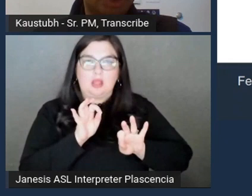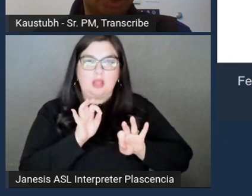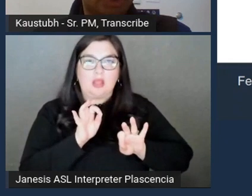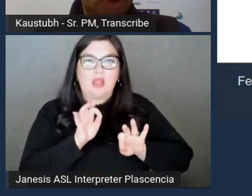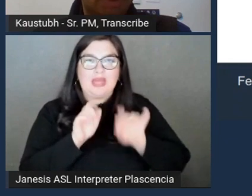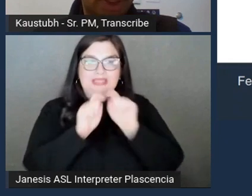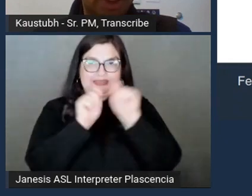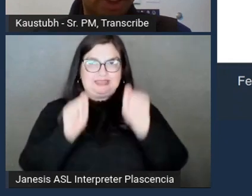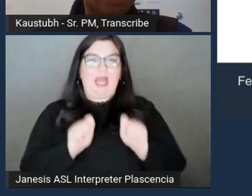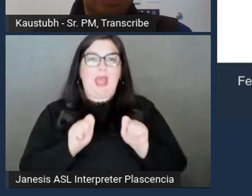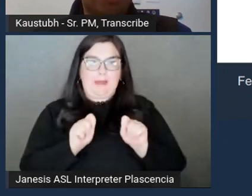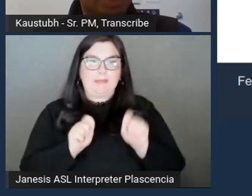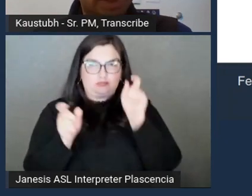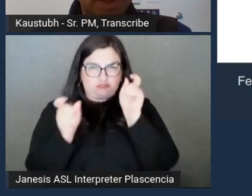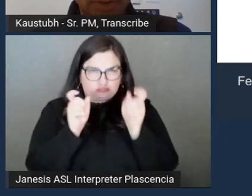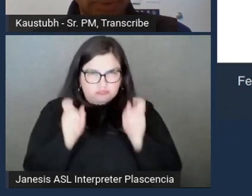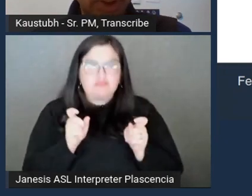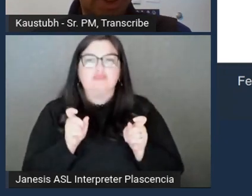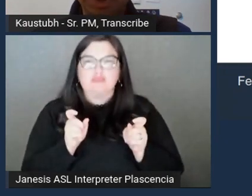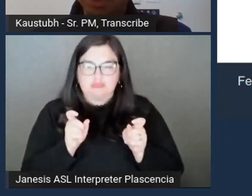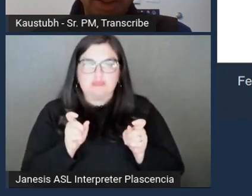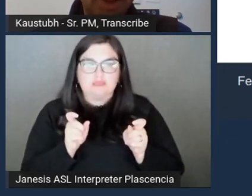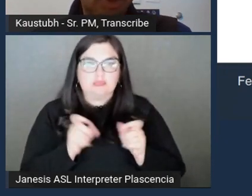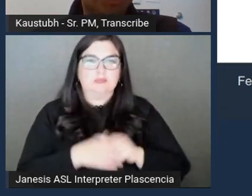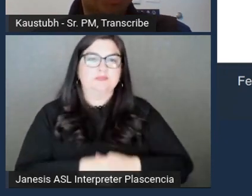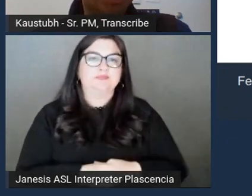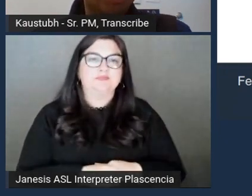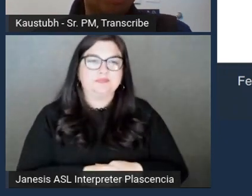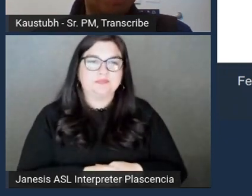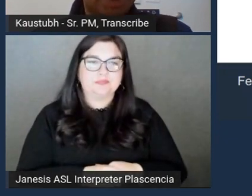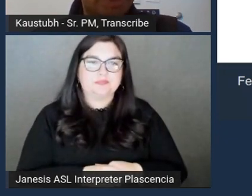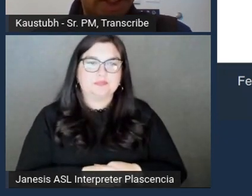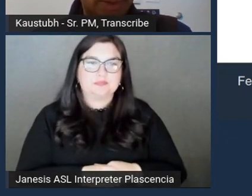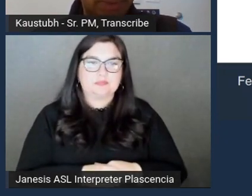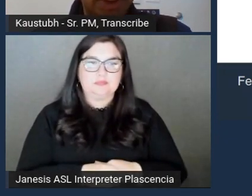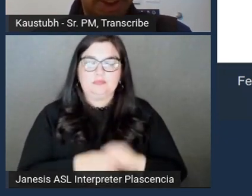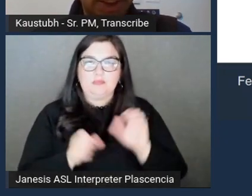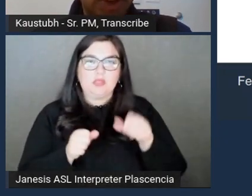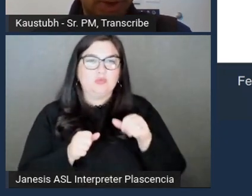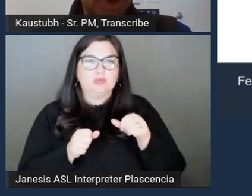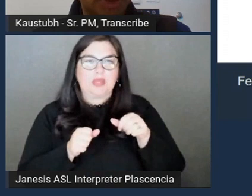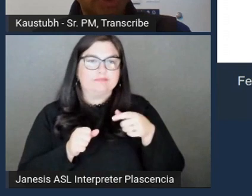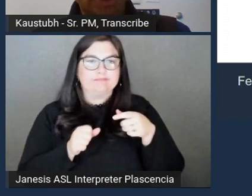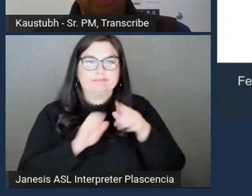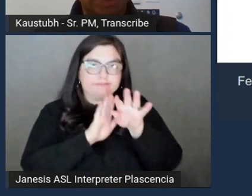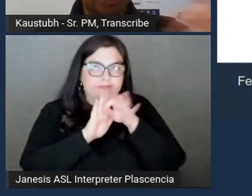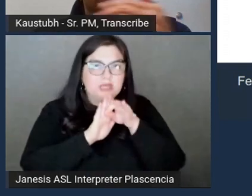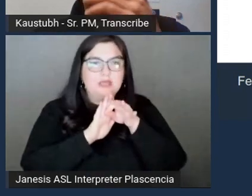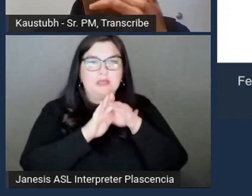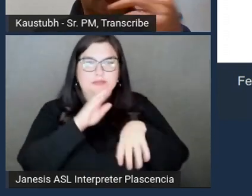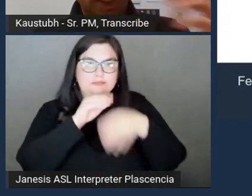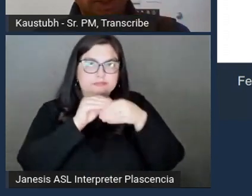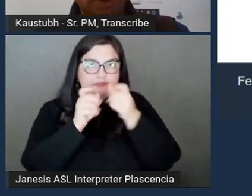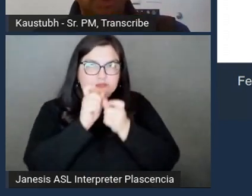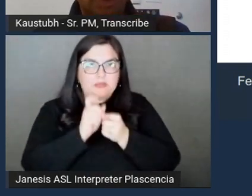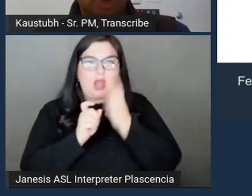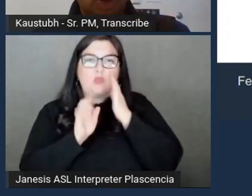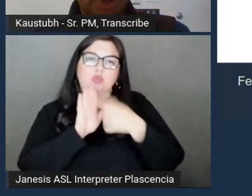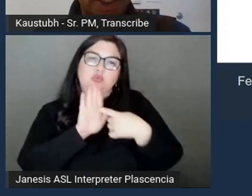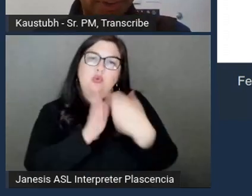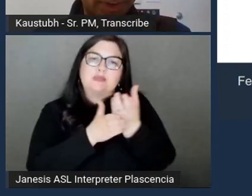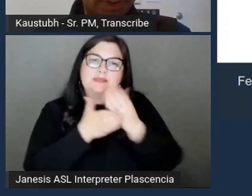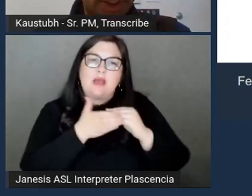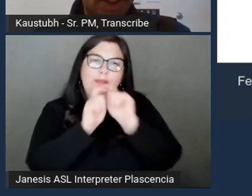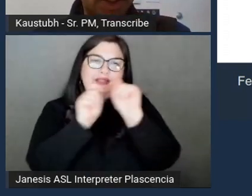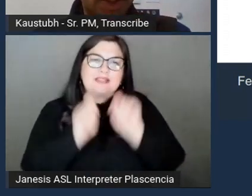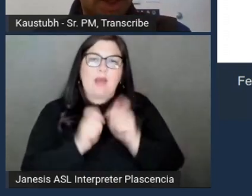that you can choose from, right? Like instead of creating things from scratch, you could just use some other predefined templates, right? So let me show you some of these templates that